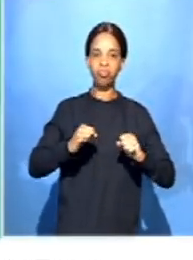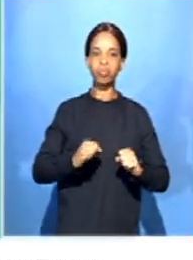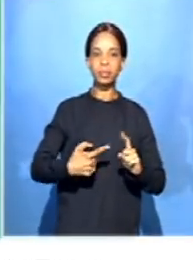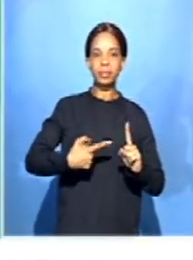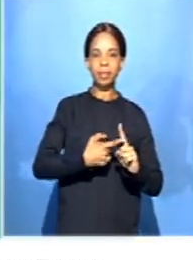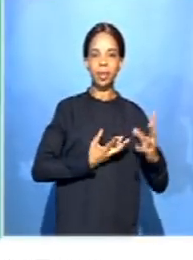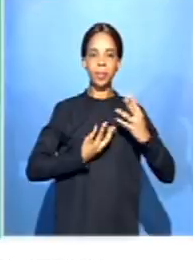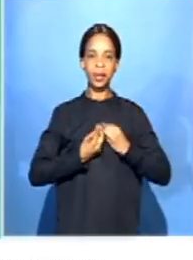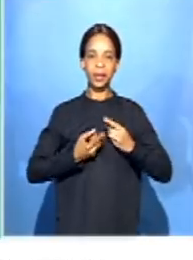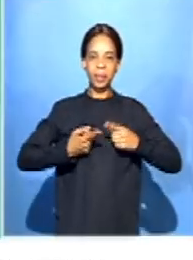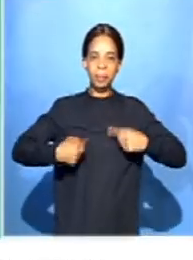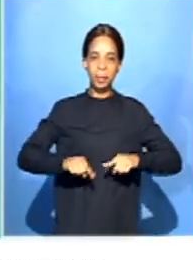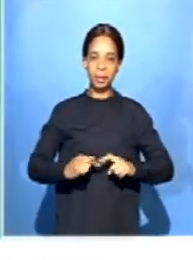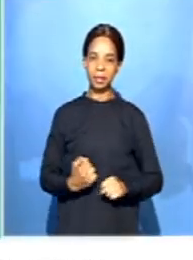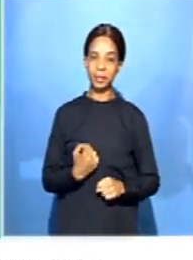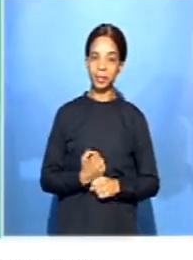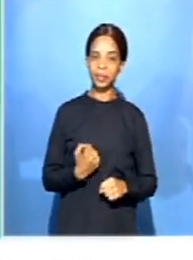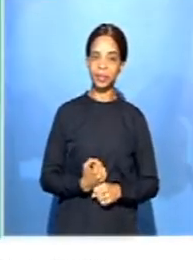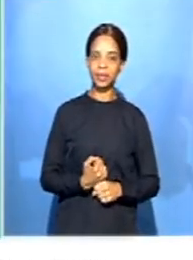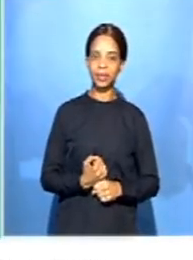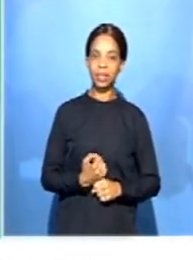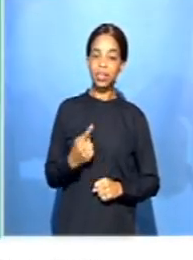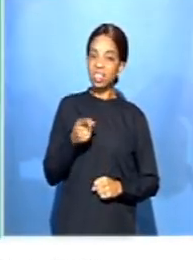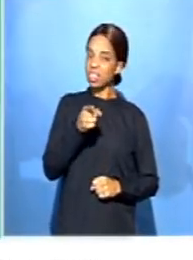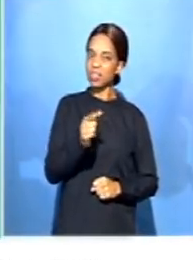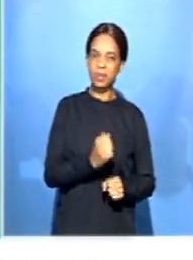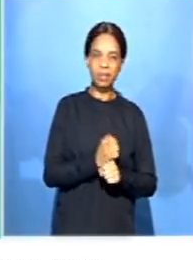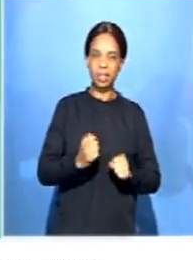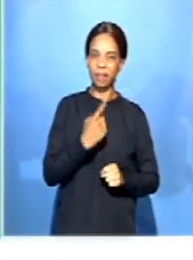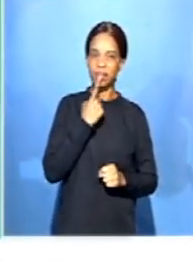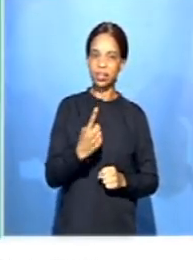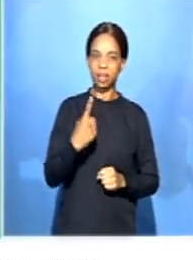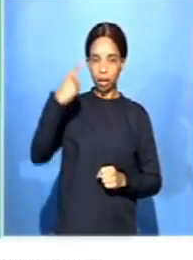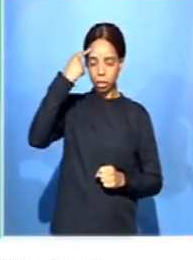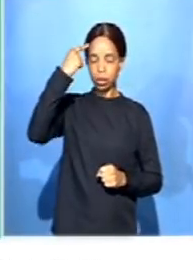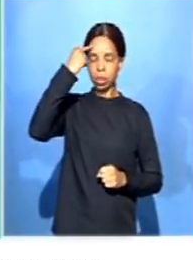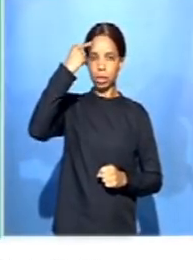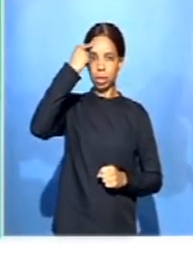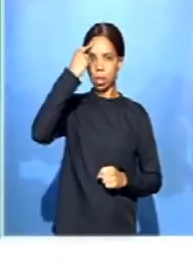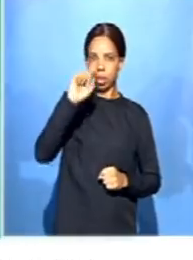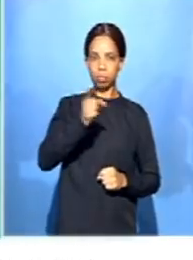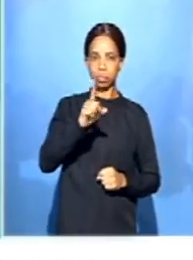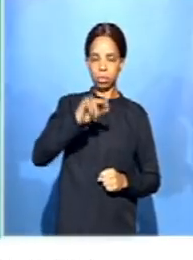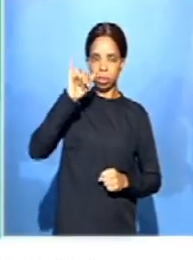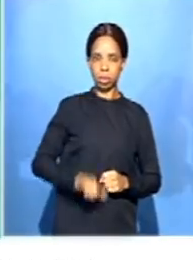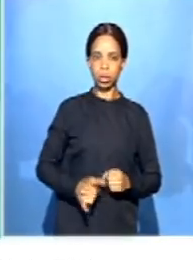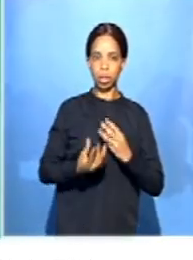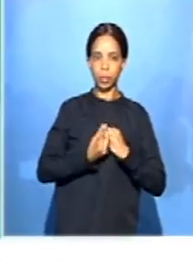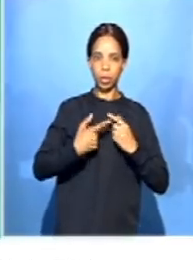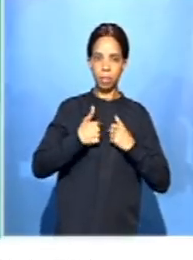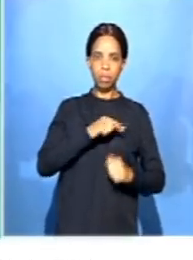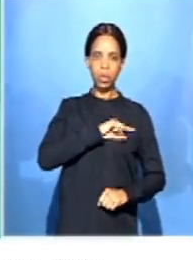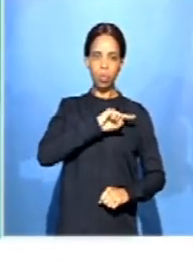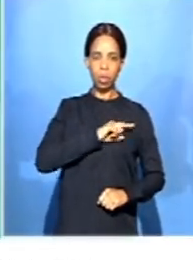nna le pele eo e leng gore wa re ke ngwanake a nne mo go nna ke le esi re a leboga